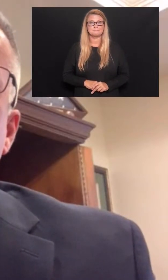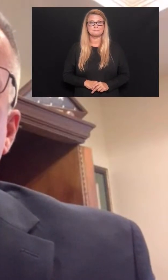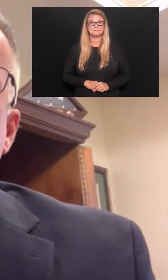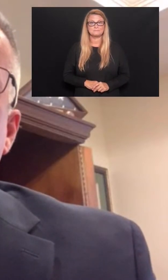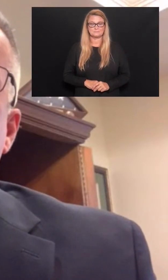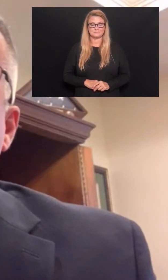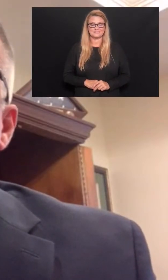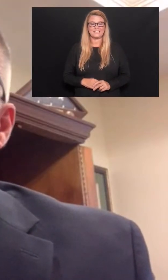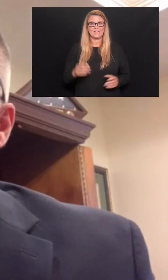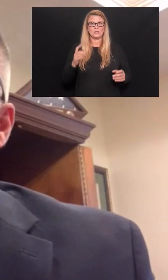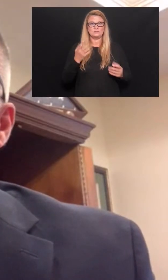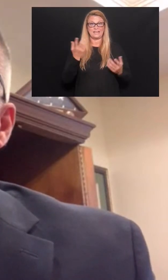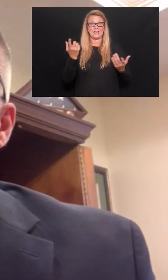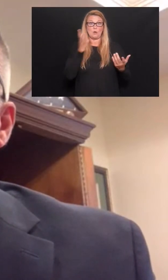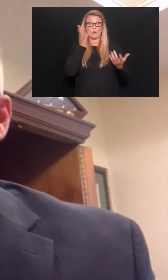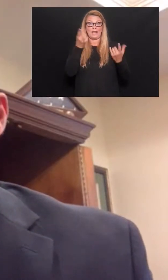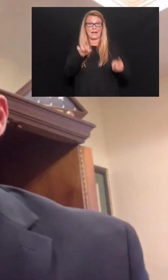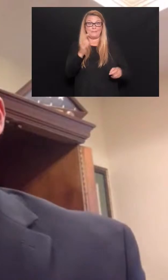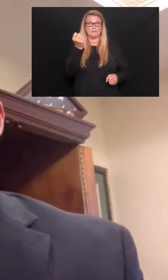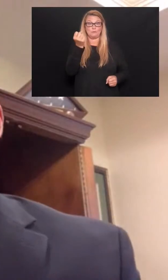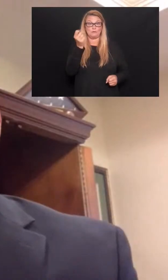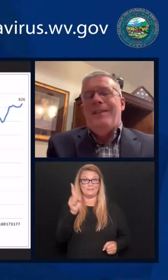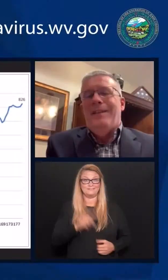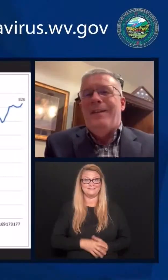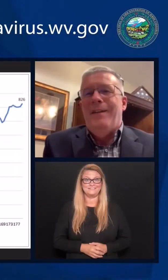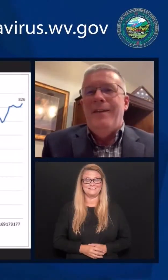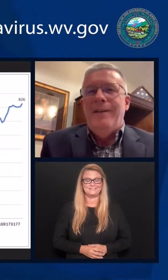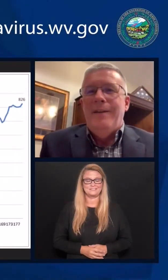It's coming, sir. It's coming. Okay.